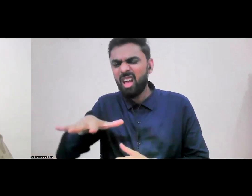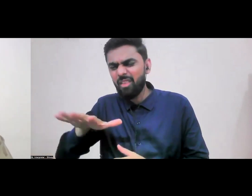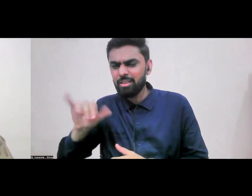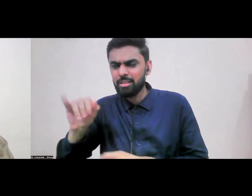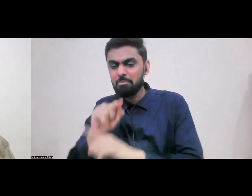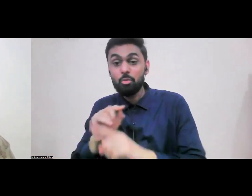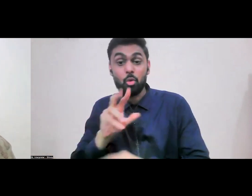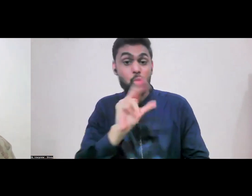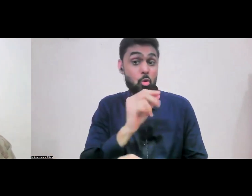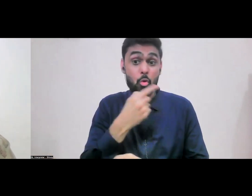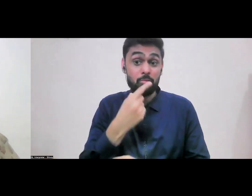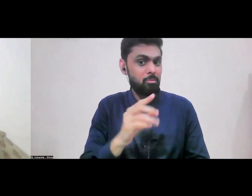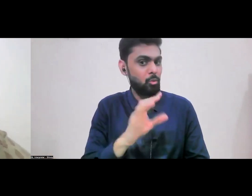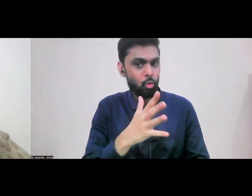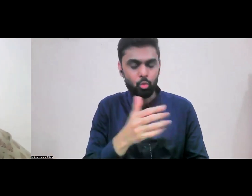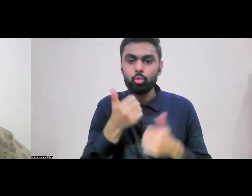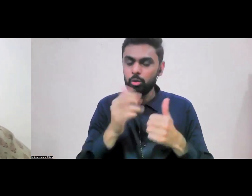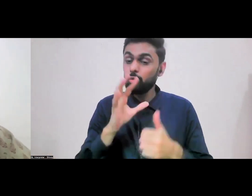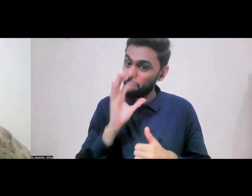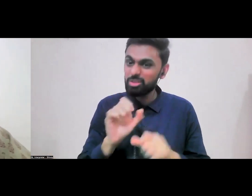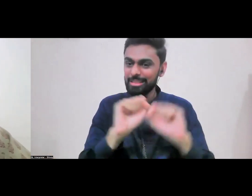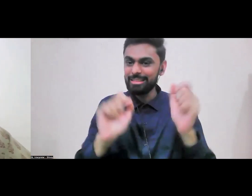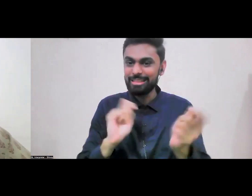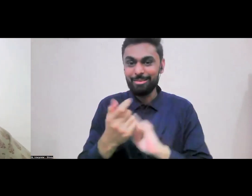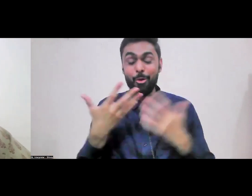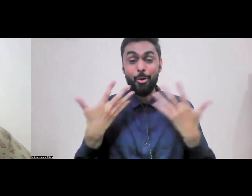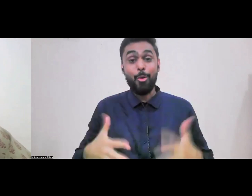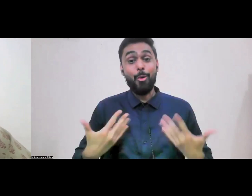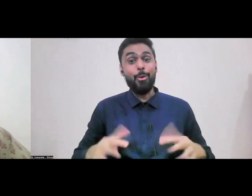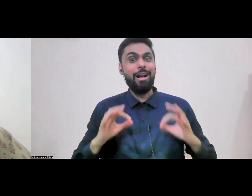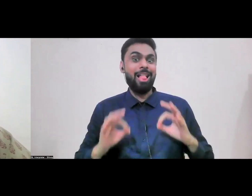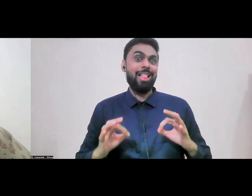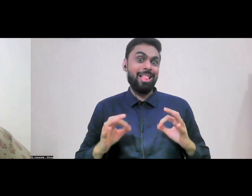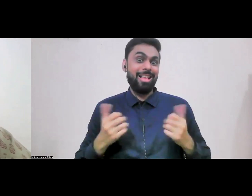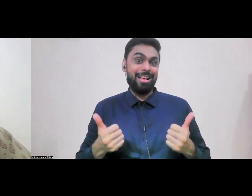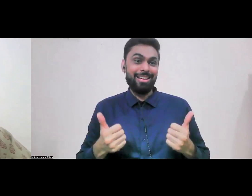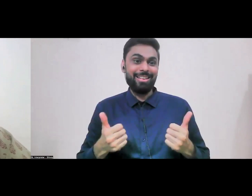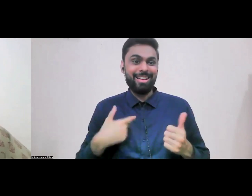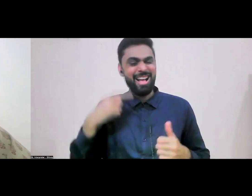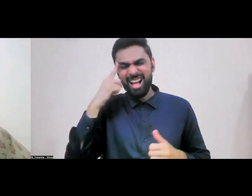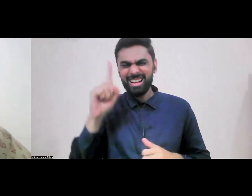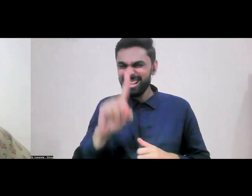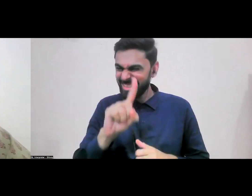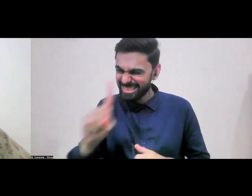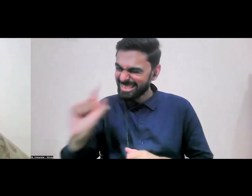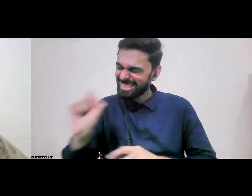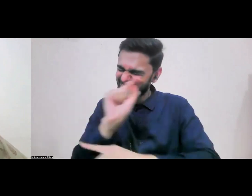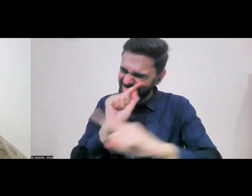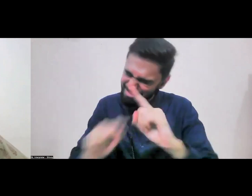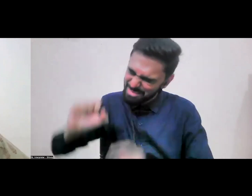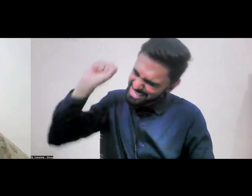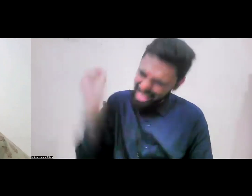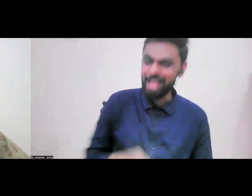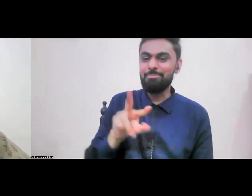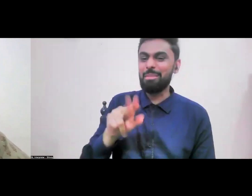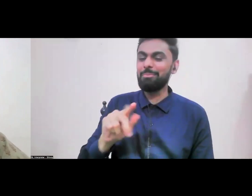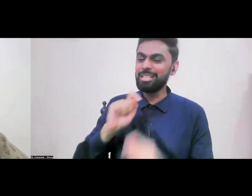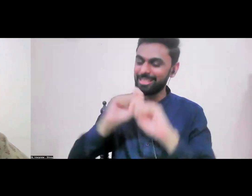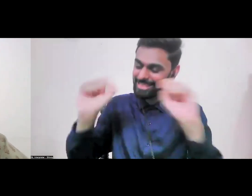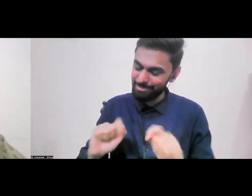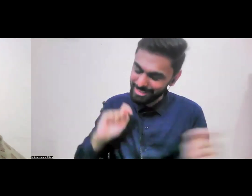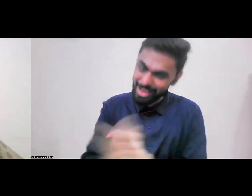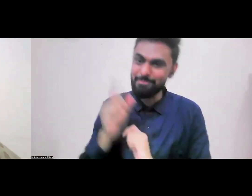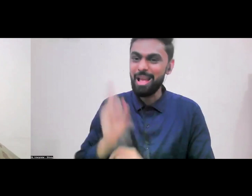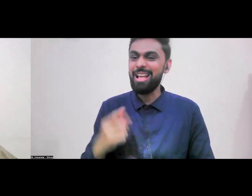no. Thank you for that, because it's so true, isn't it? Oh my God. It's like, I think we should be having 110% as yes or something like that, right? It's that